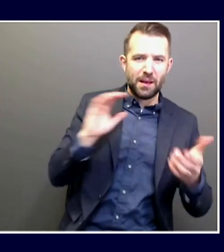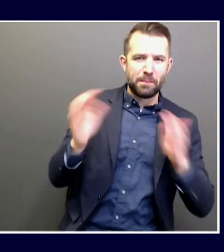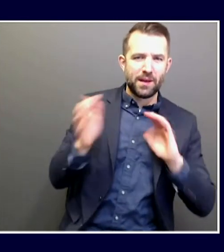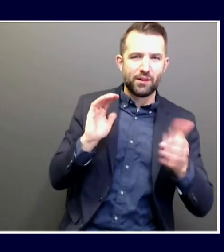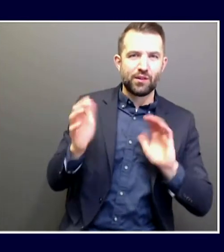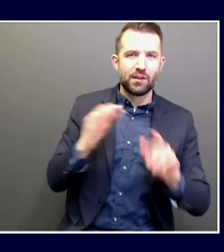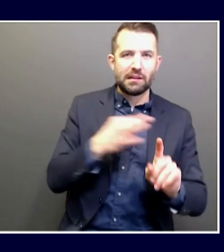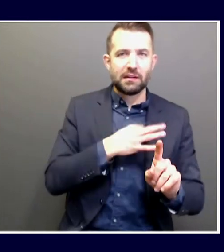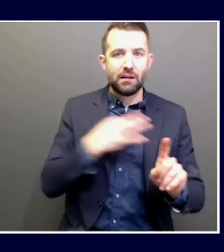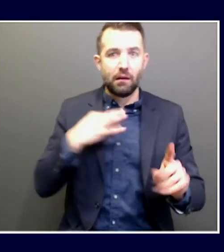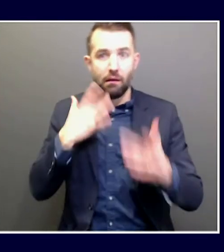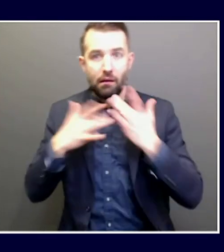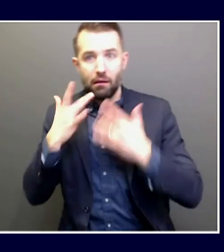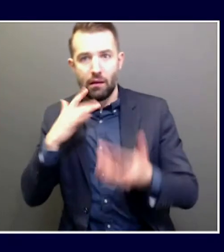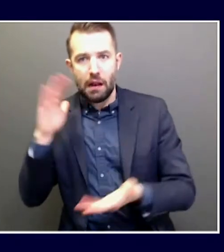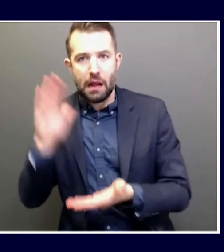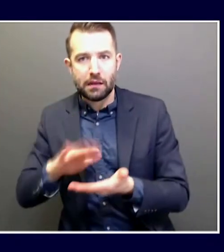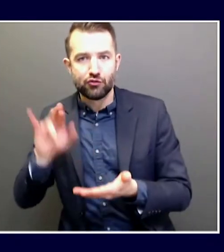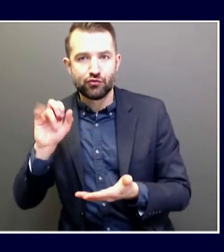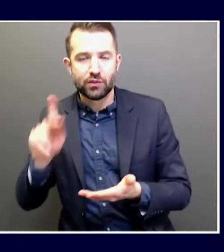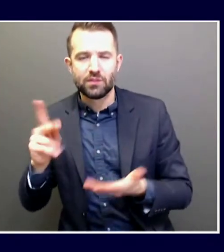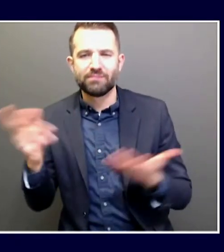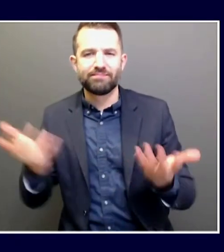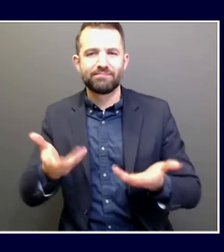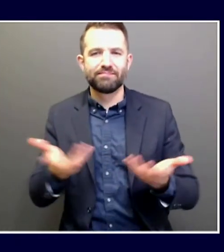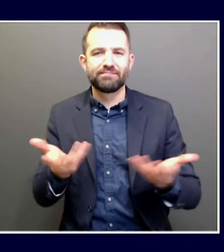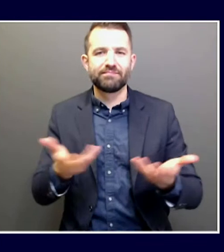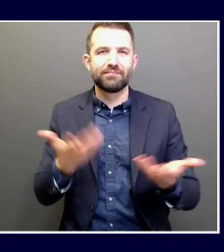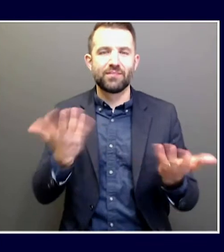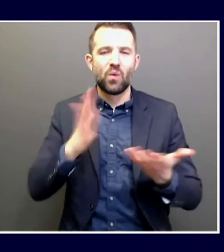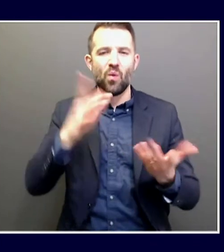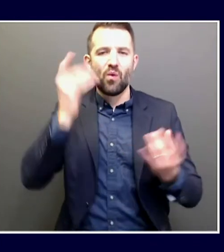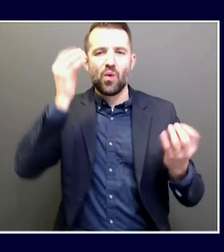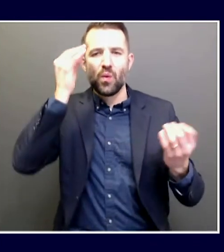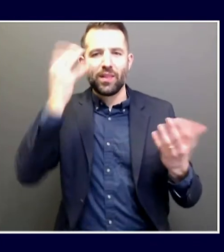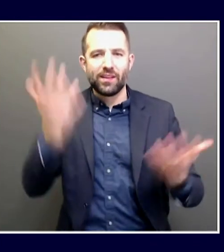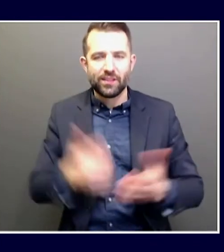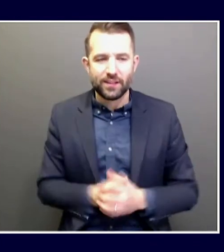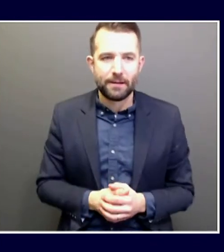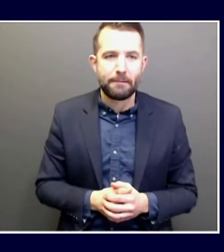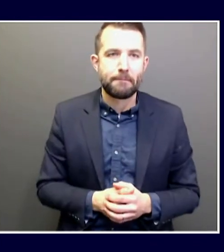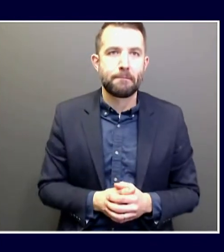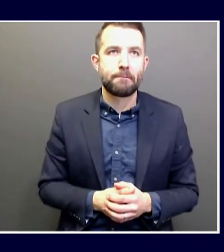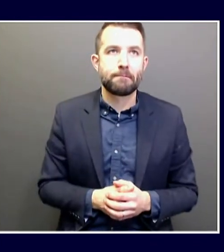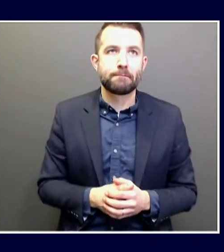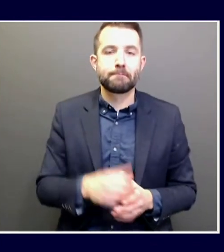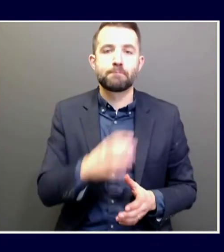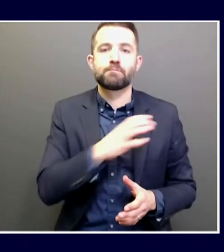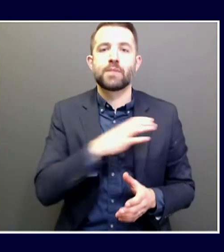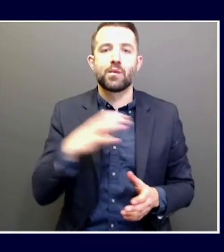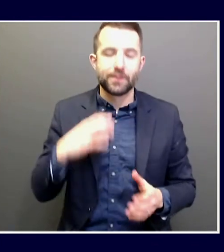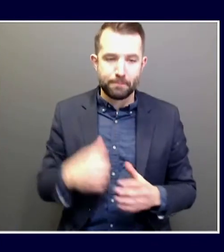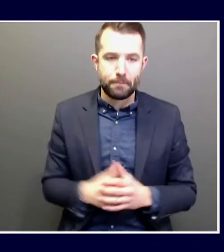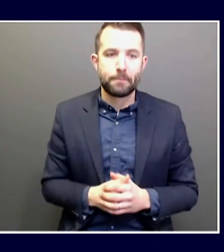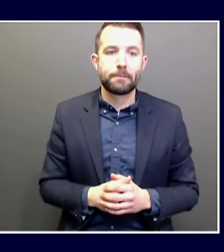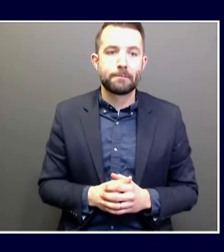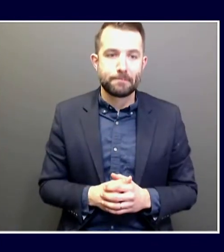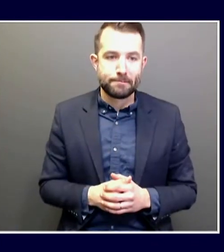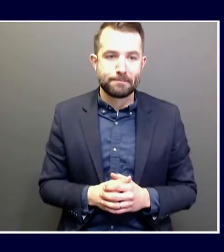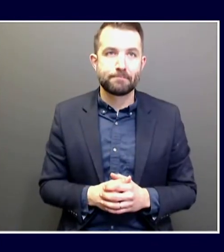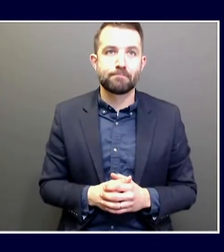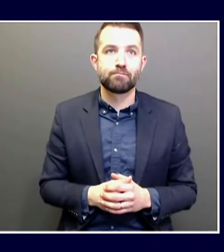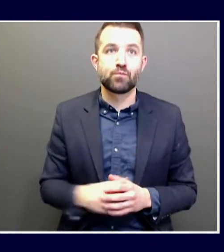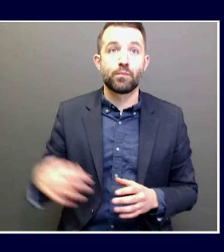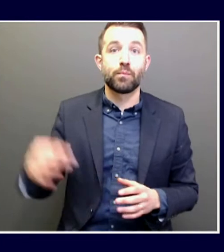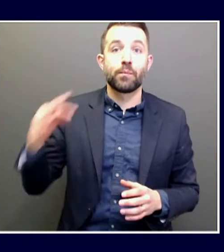head? Commissioner, I'll let you start if you wish. Yep. Sure. So the Maine CDC did adopt